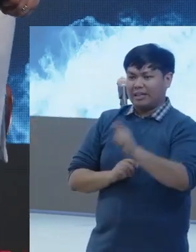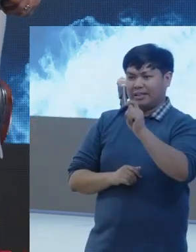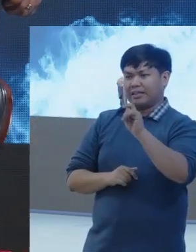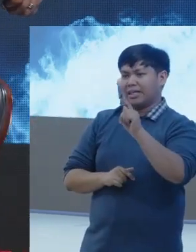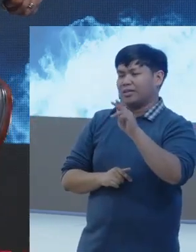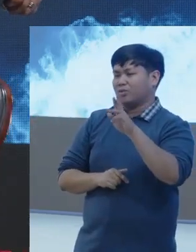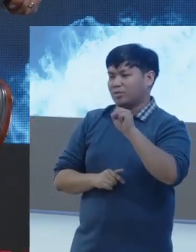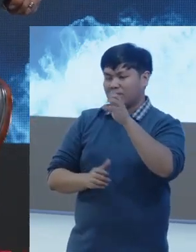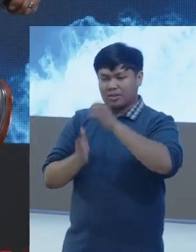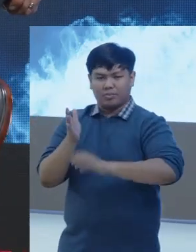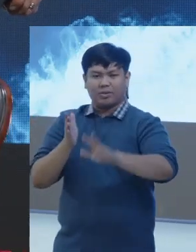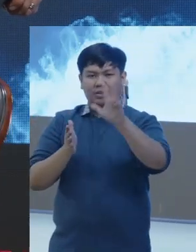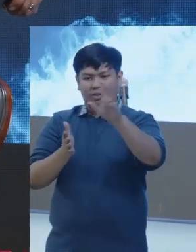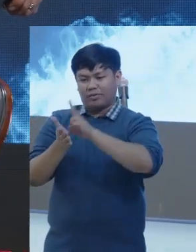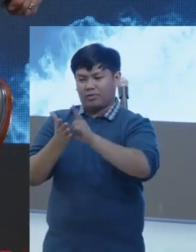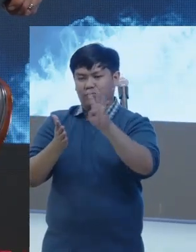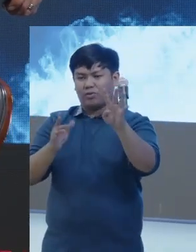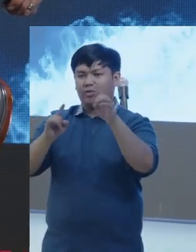4-5,